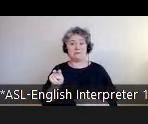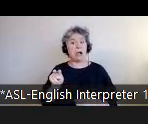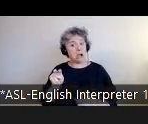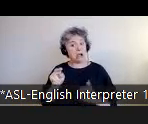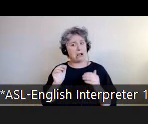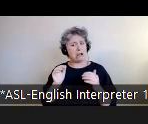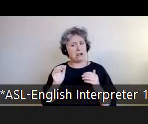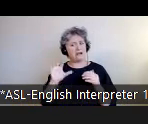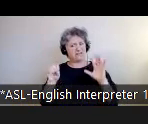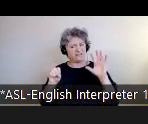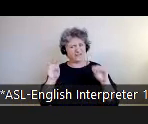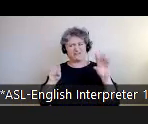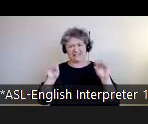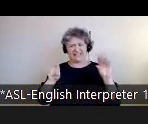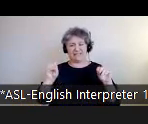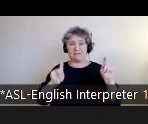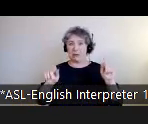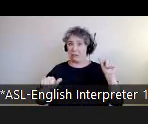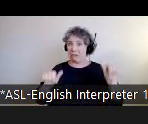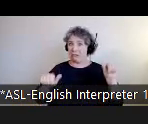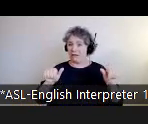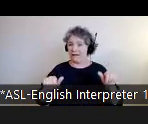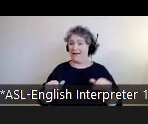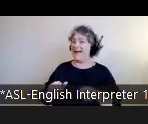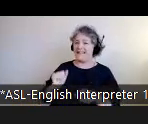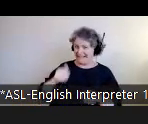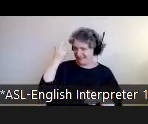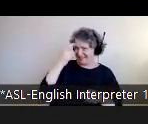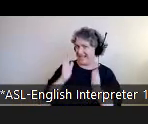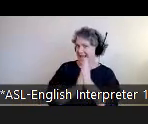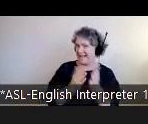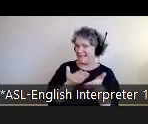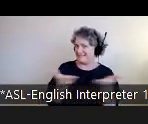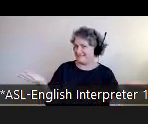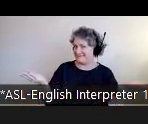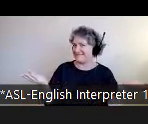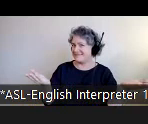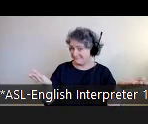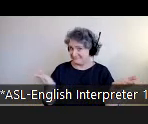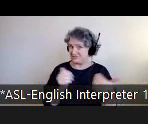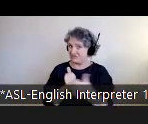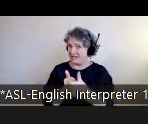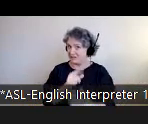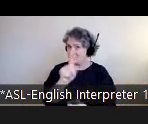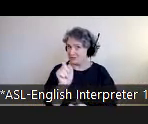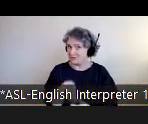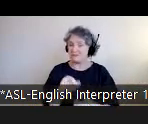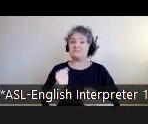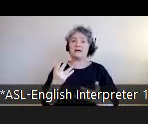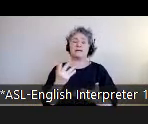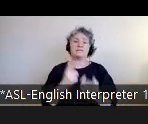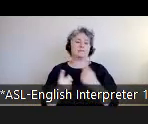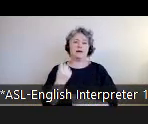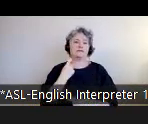I think it's sort of 50-50 on this one. And that's why I put it out there, because this is actually one of the most frequent questions I get asked. And so